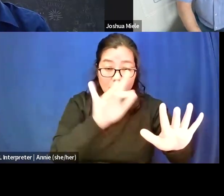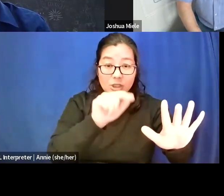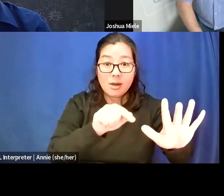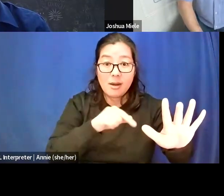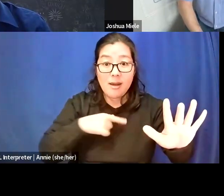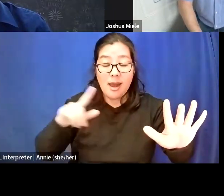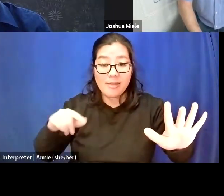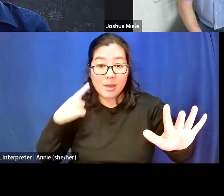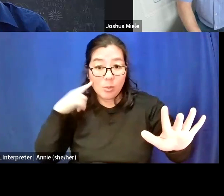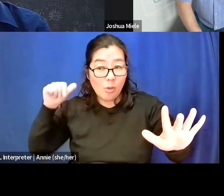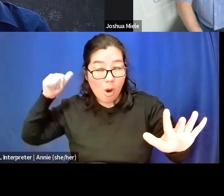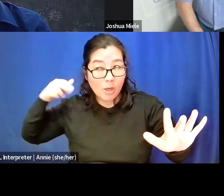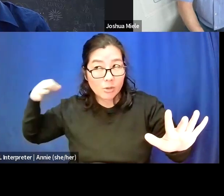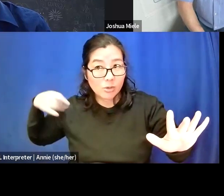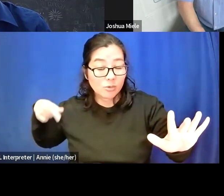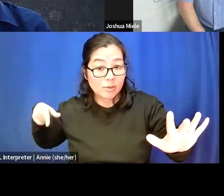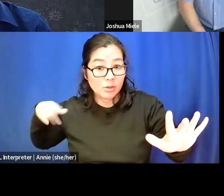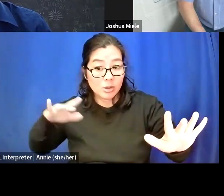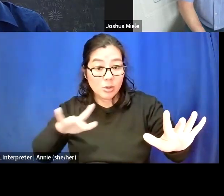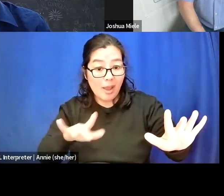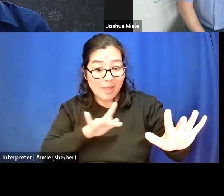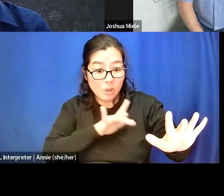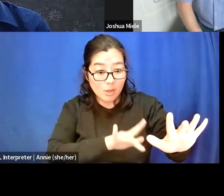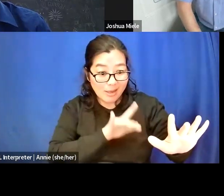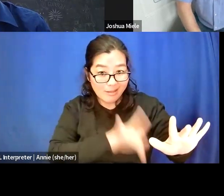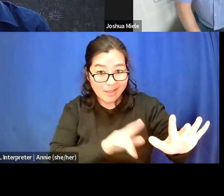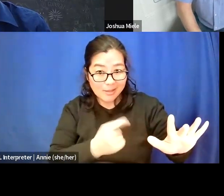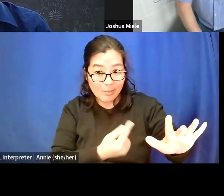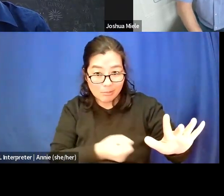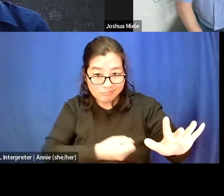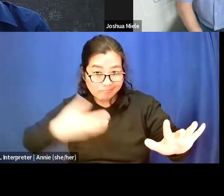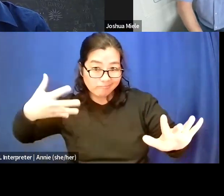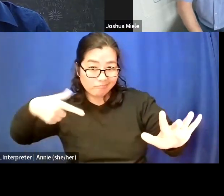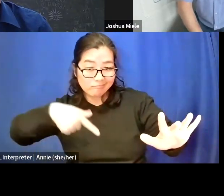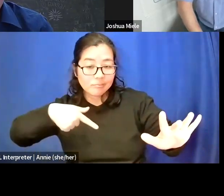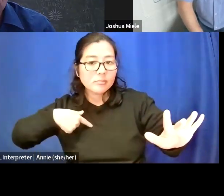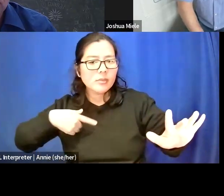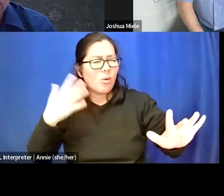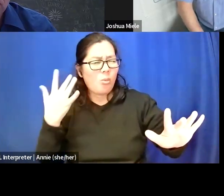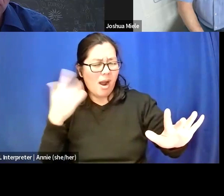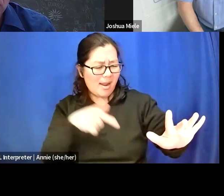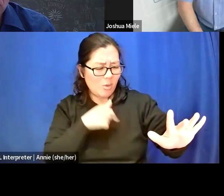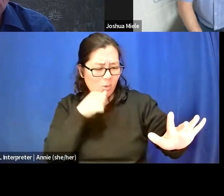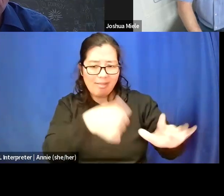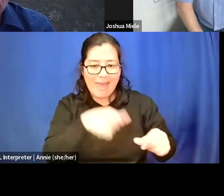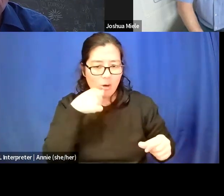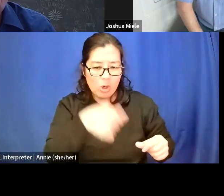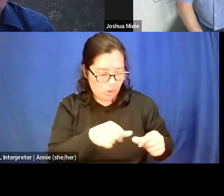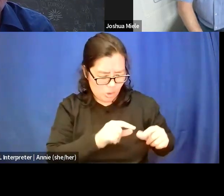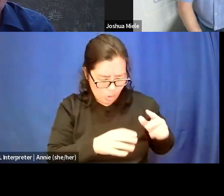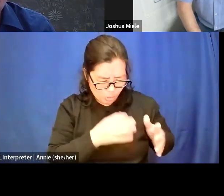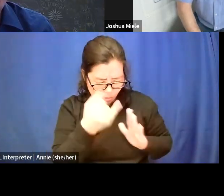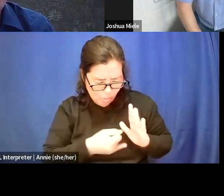get more information, like about, what does it mean that these, that these letters are drawn in this way?